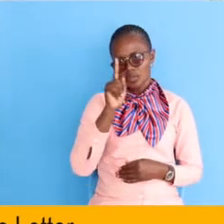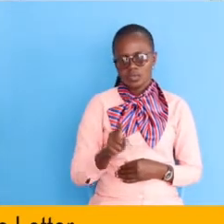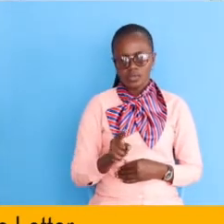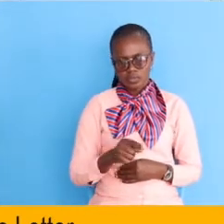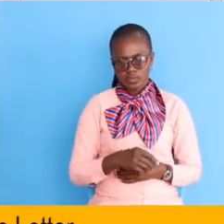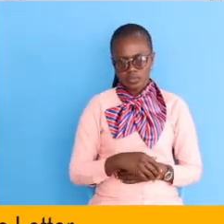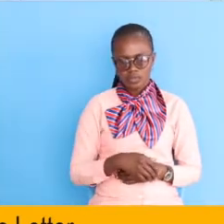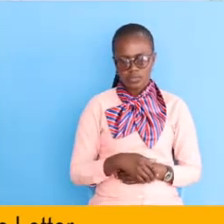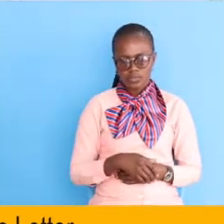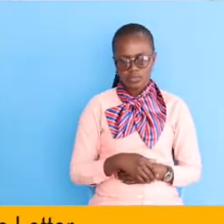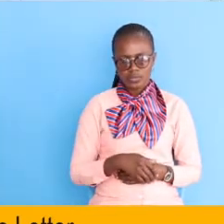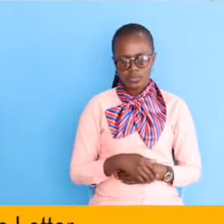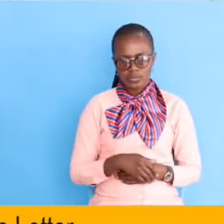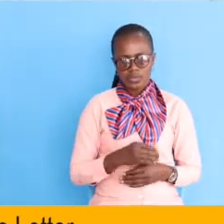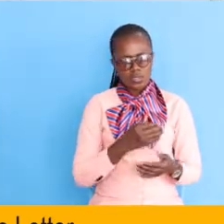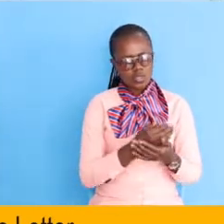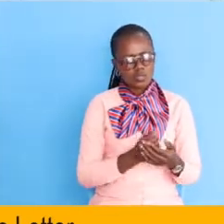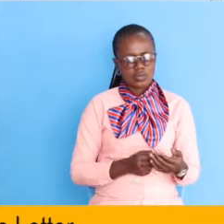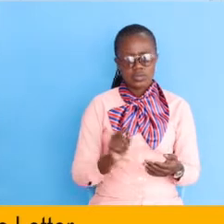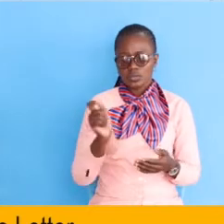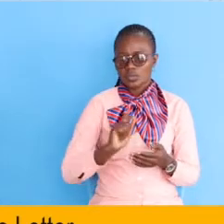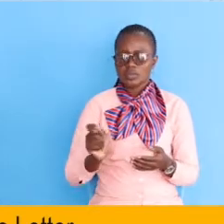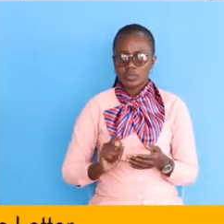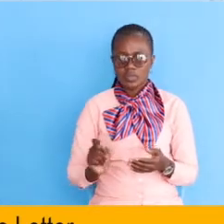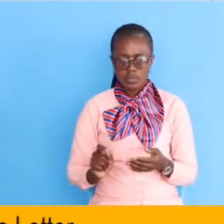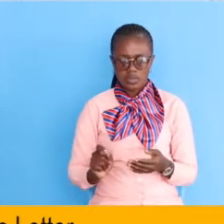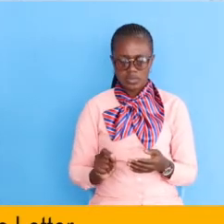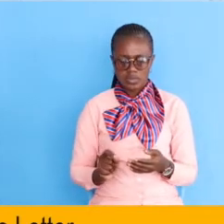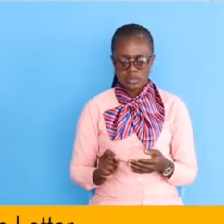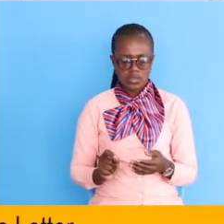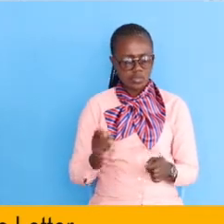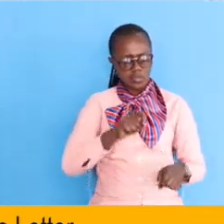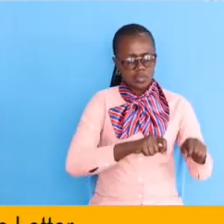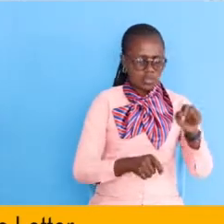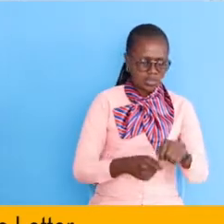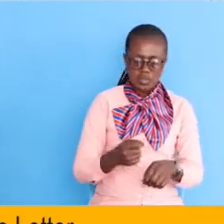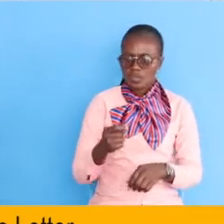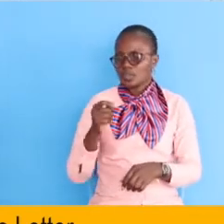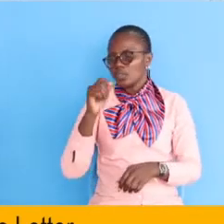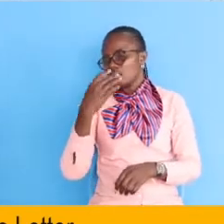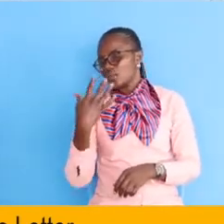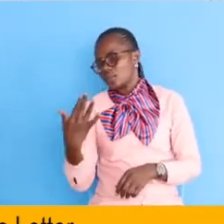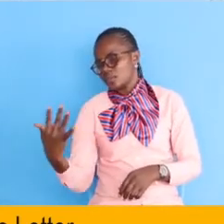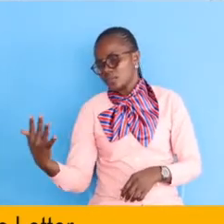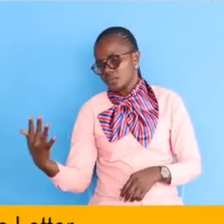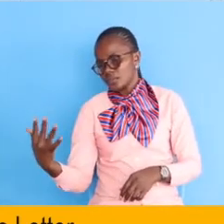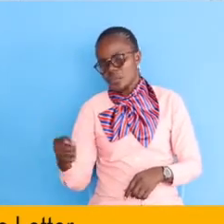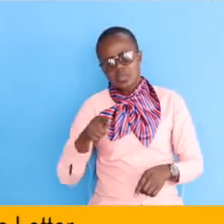be written in words, but how comes that here it reads like these numbers? Having this